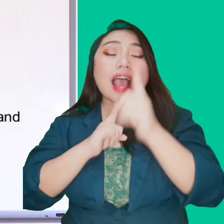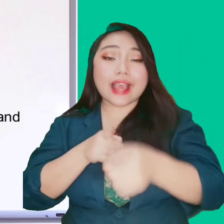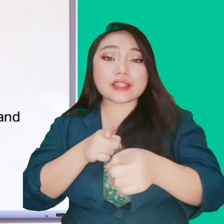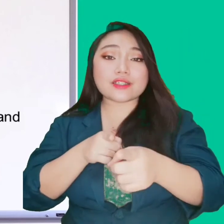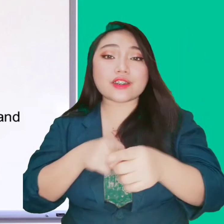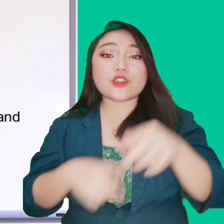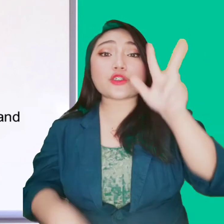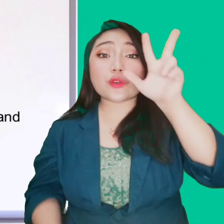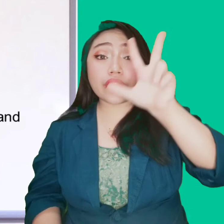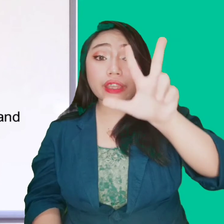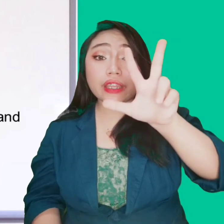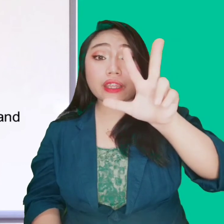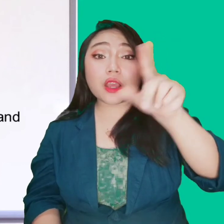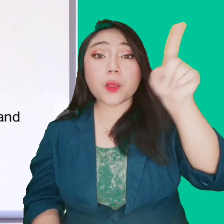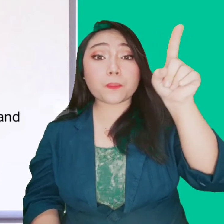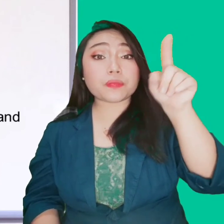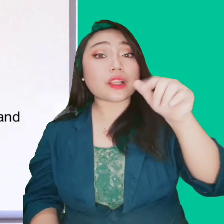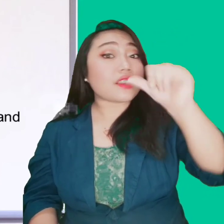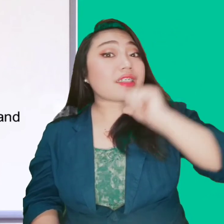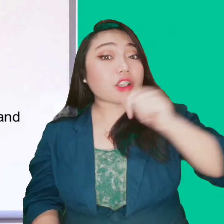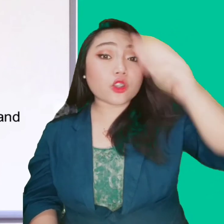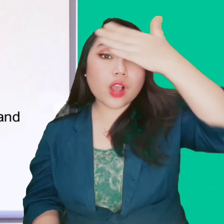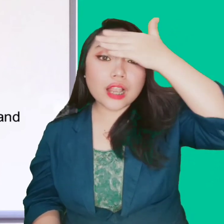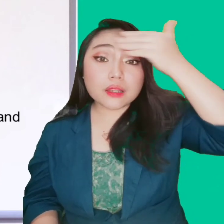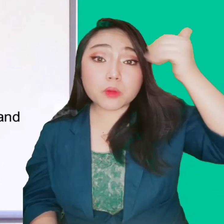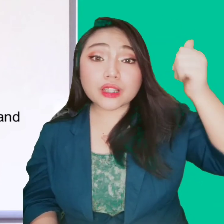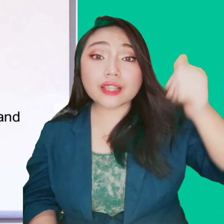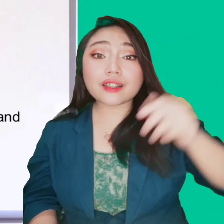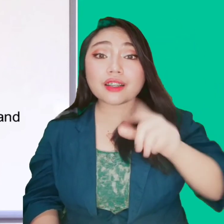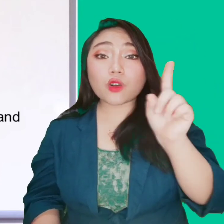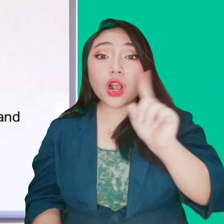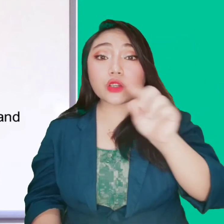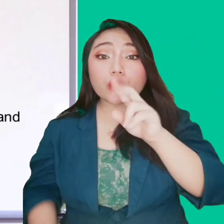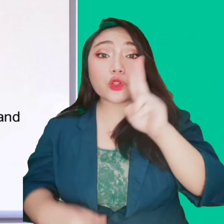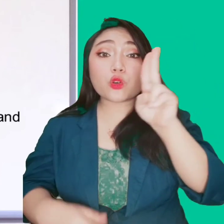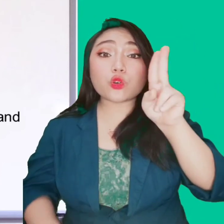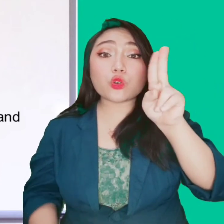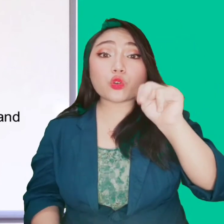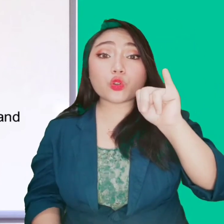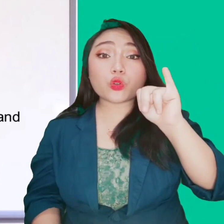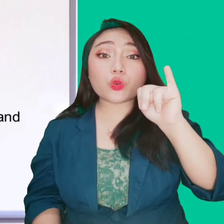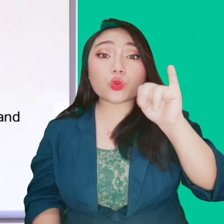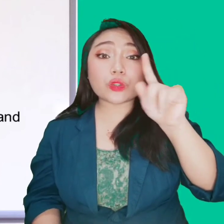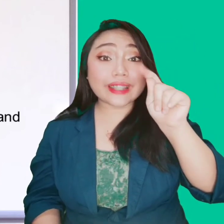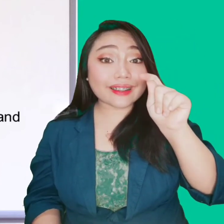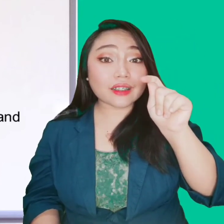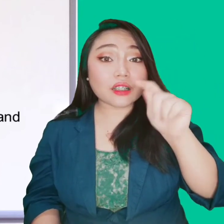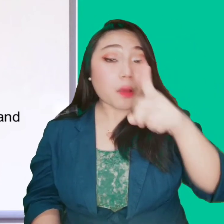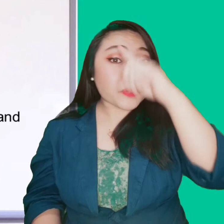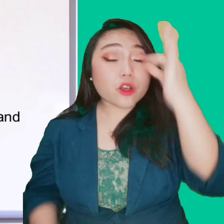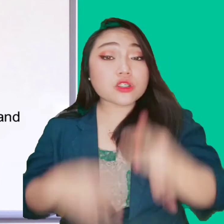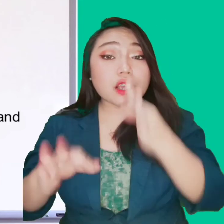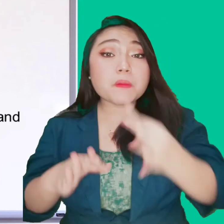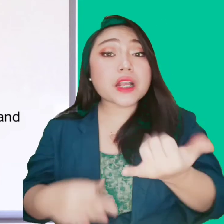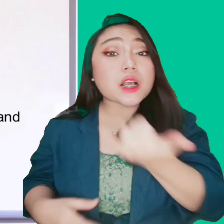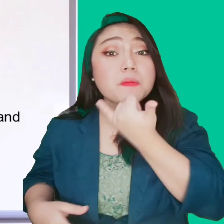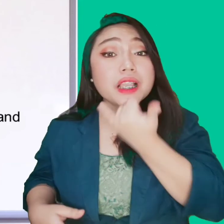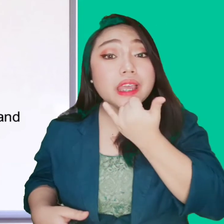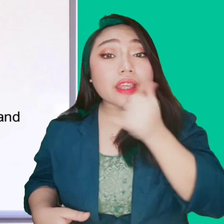final answer. So that's 3. And hey, don't forget to put the